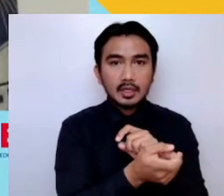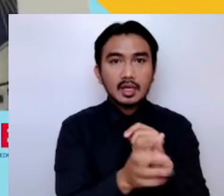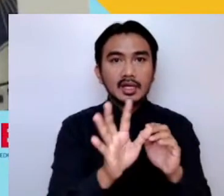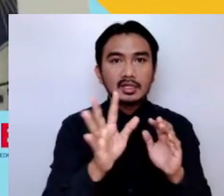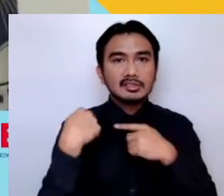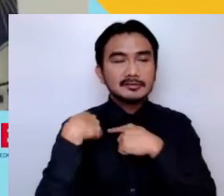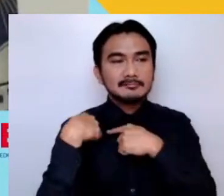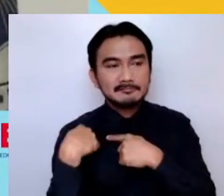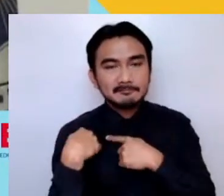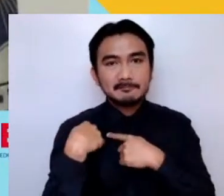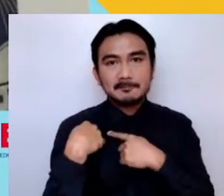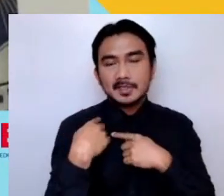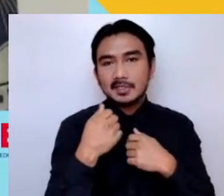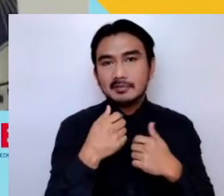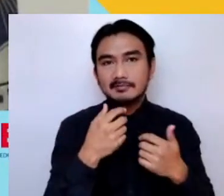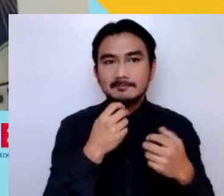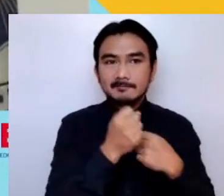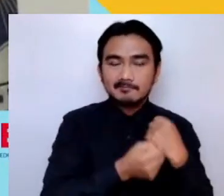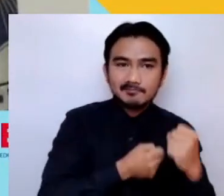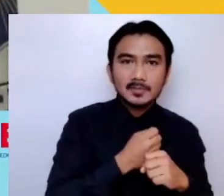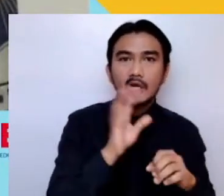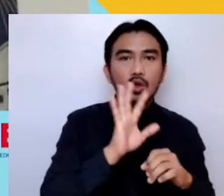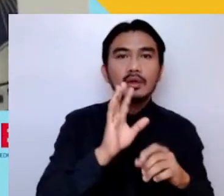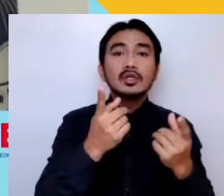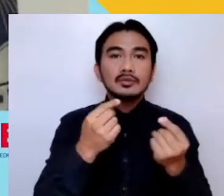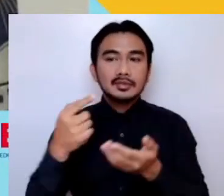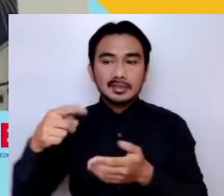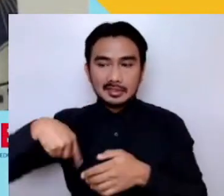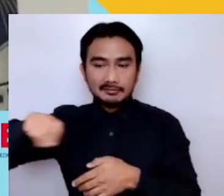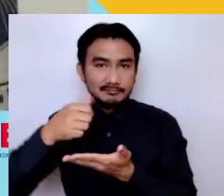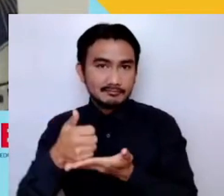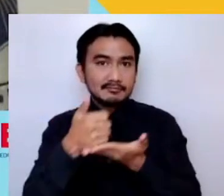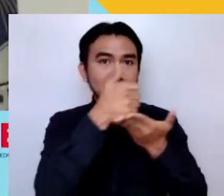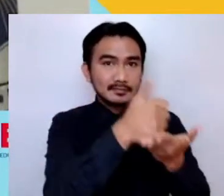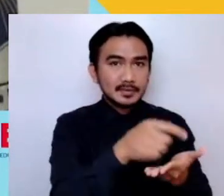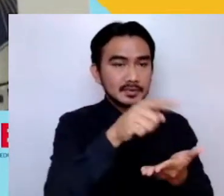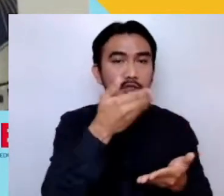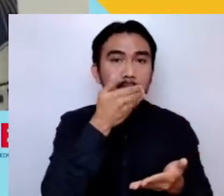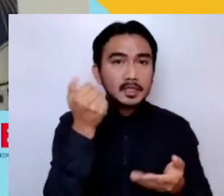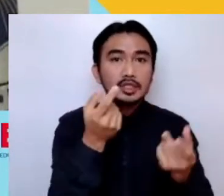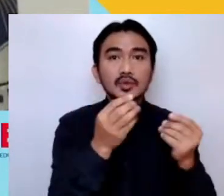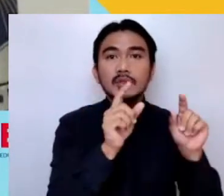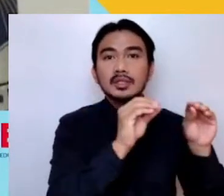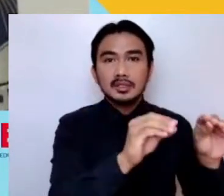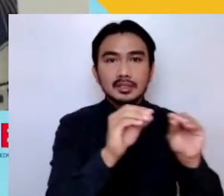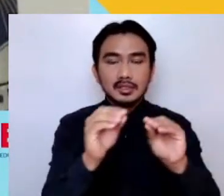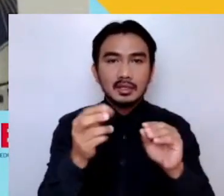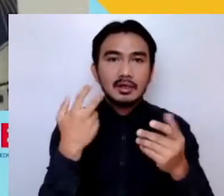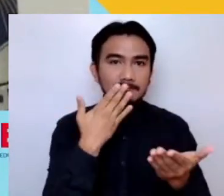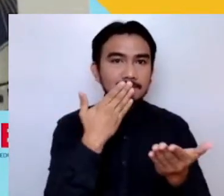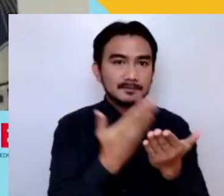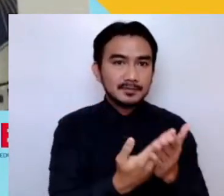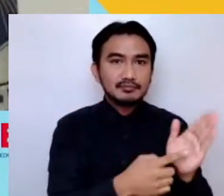but rather help you do what you do best, and that is to teach with quality. And last